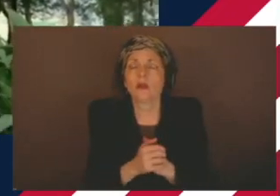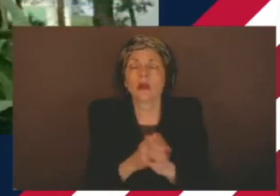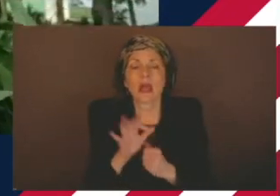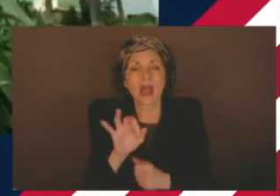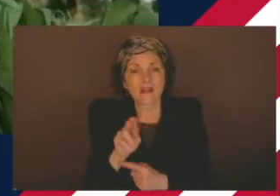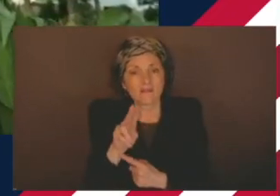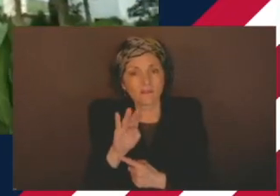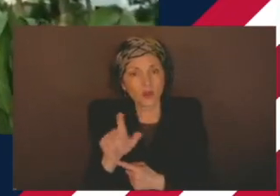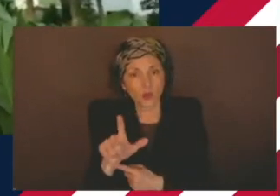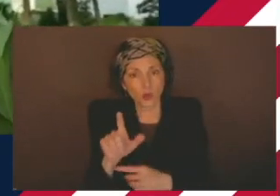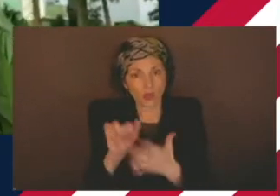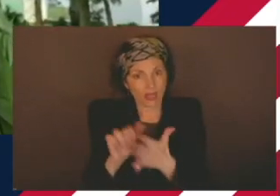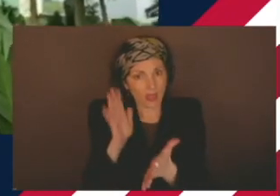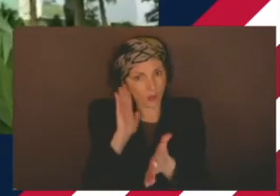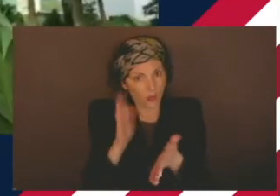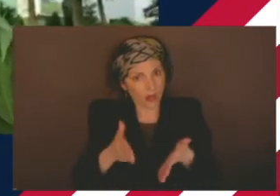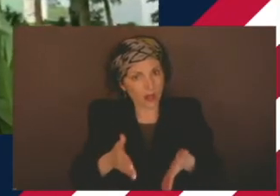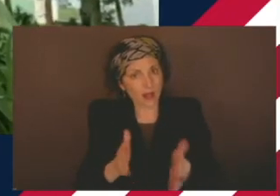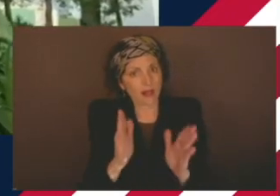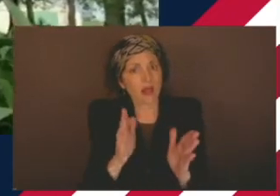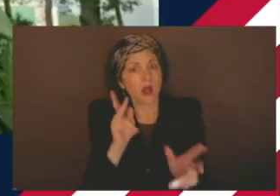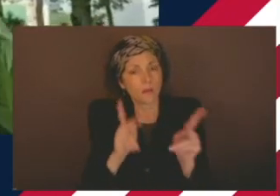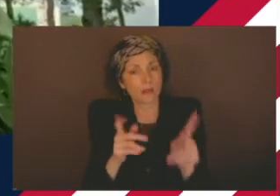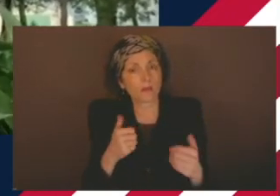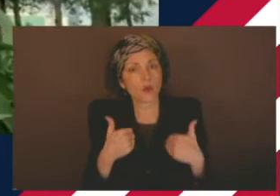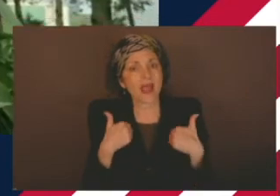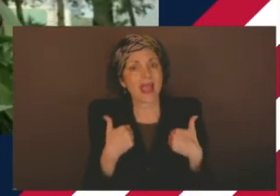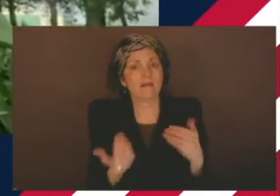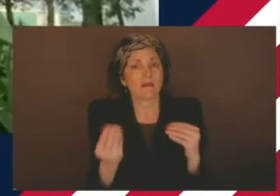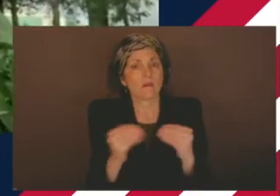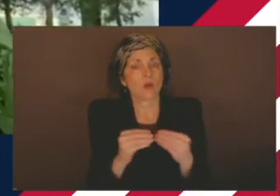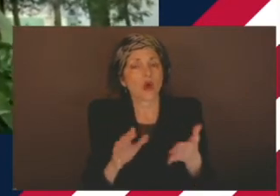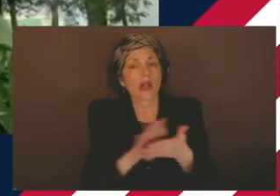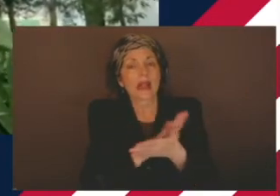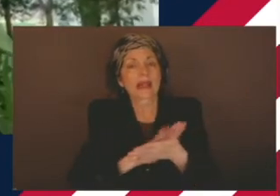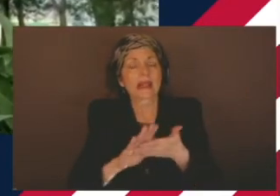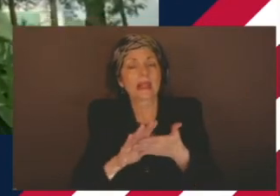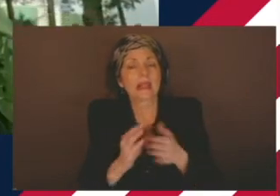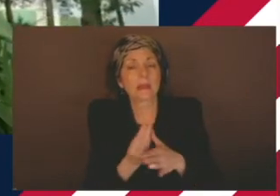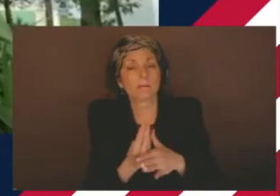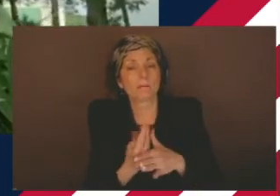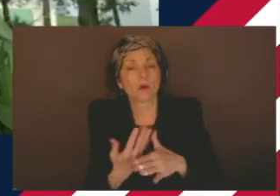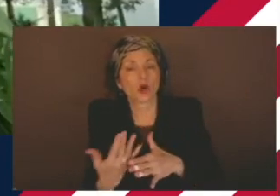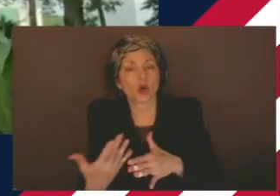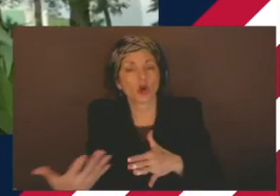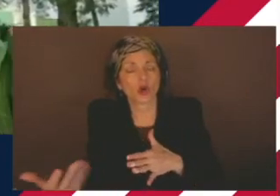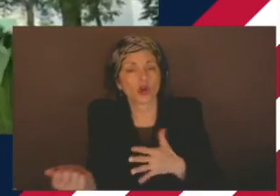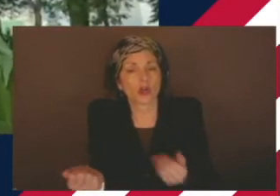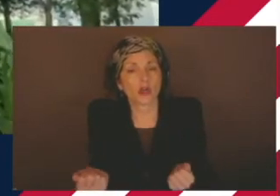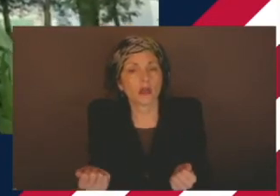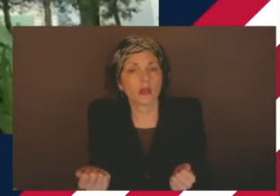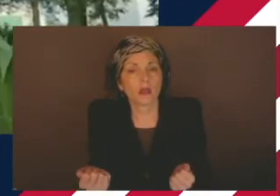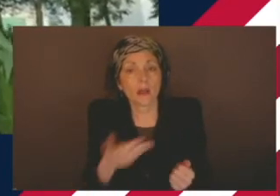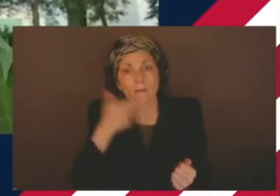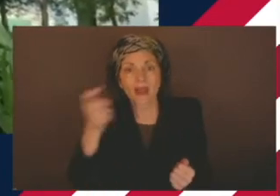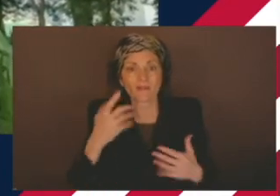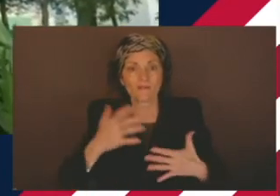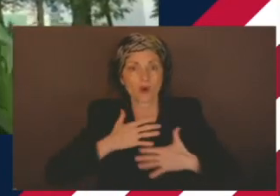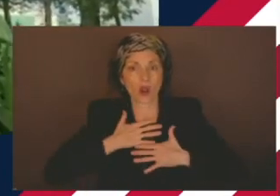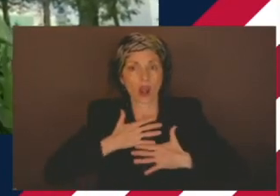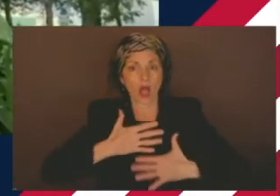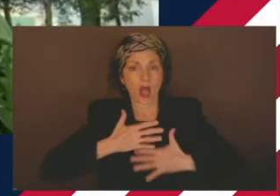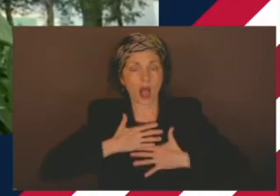will enable them to have a cleaner burning with less particulates, better for their lungs, better for their health, better